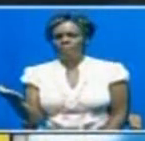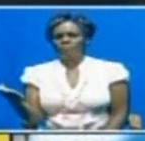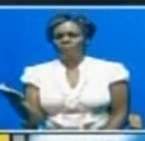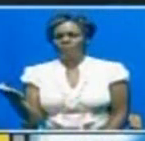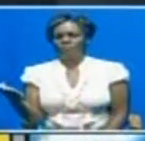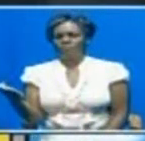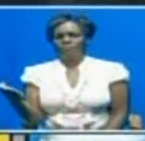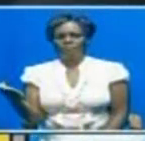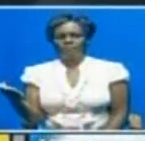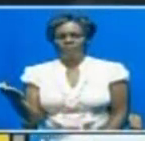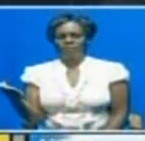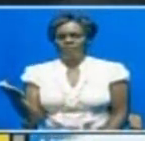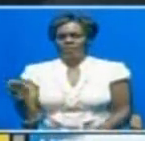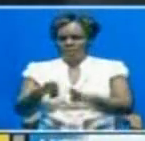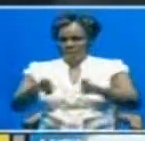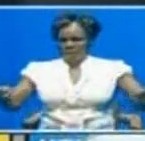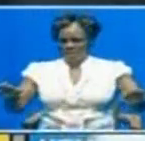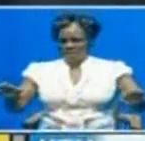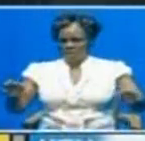How big is it? The farm is about